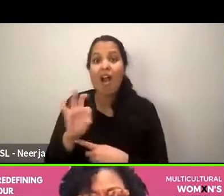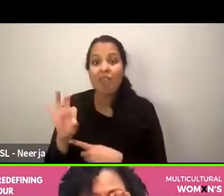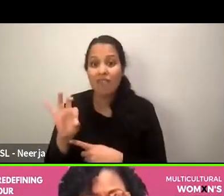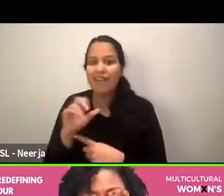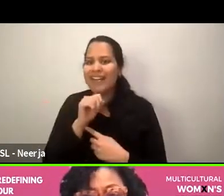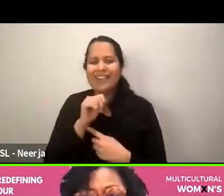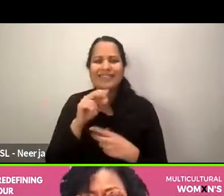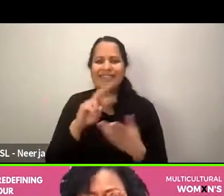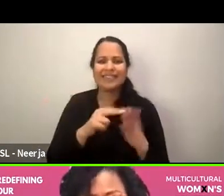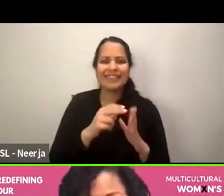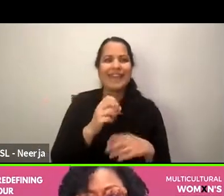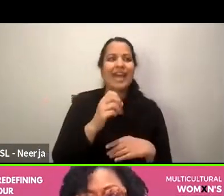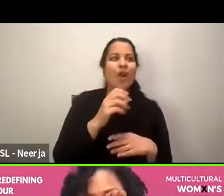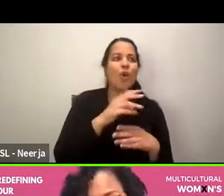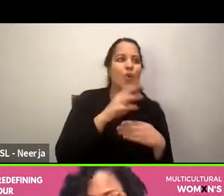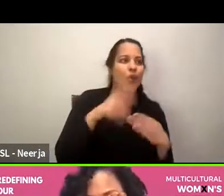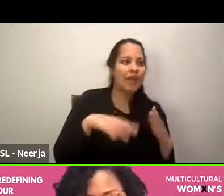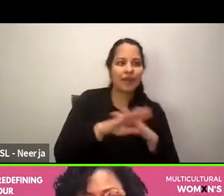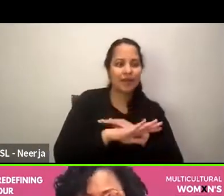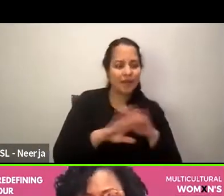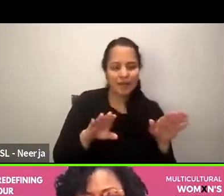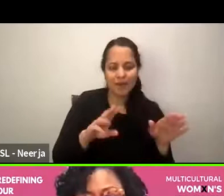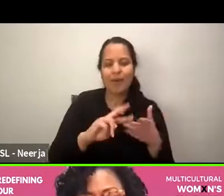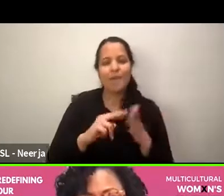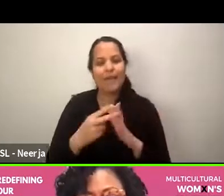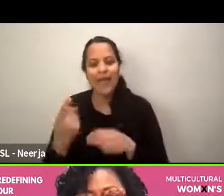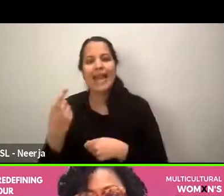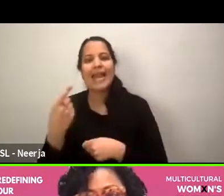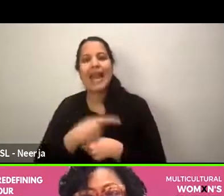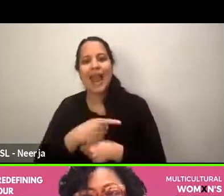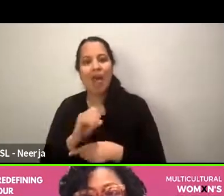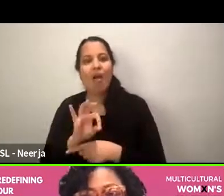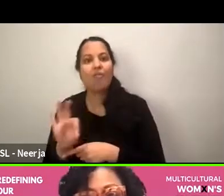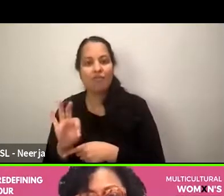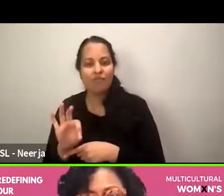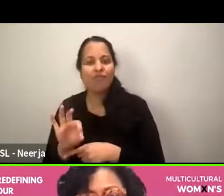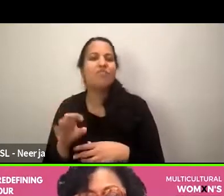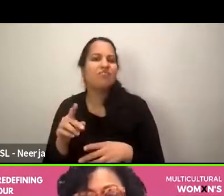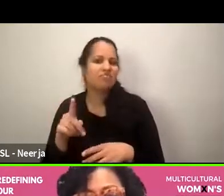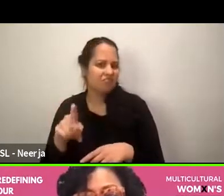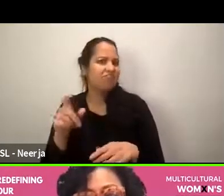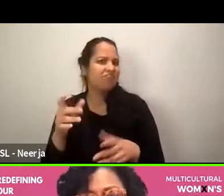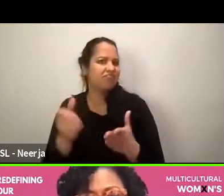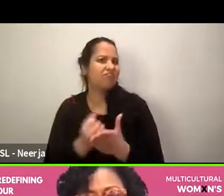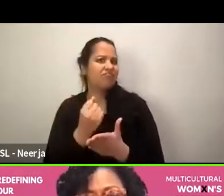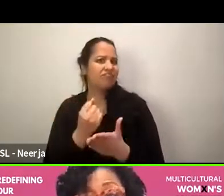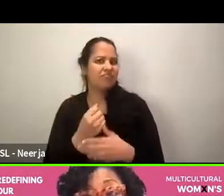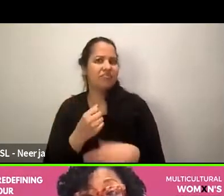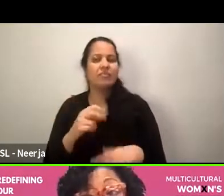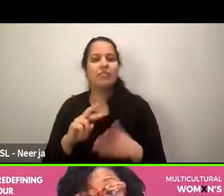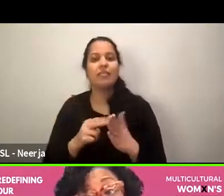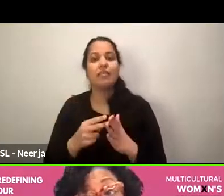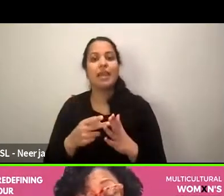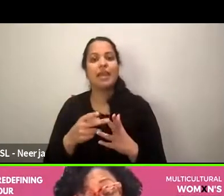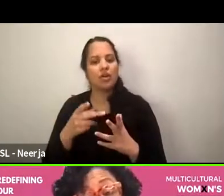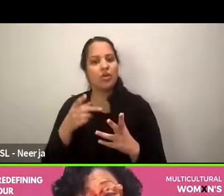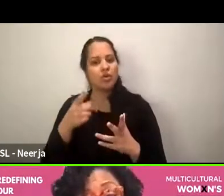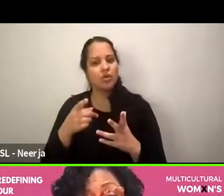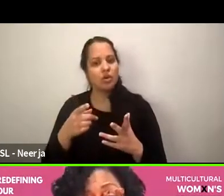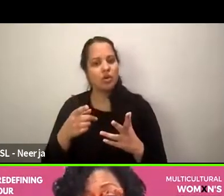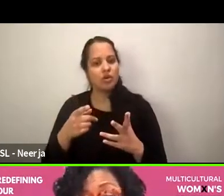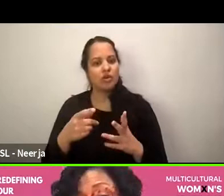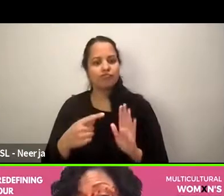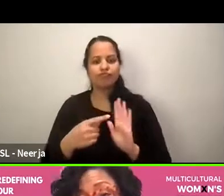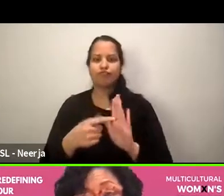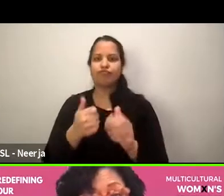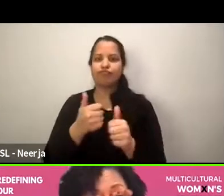or Sunday, take a day off, right? Do what you can do, because it's so important, and you show up better for yourself, for your family,